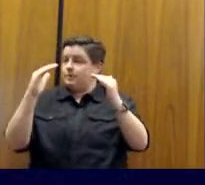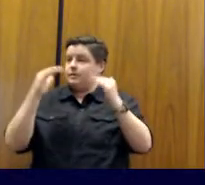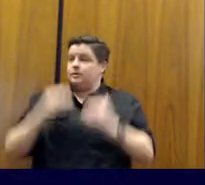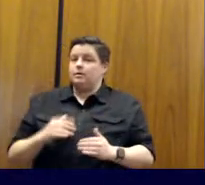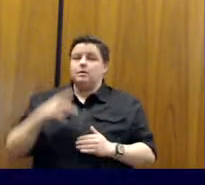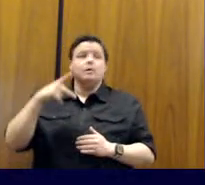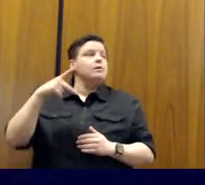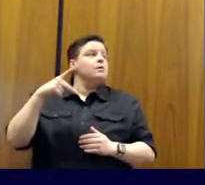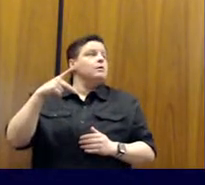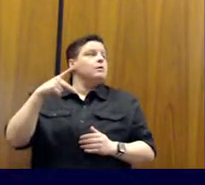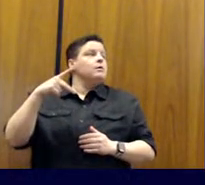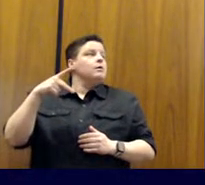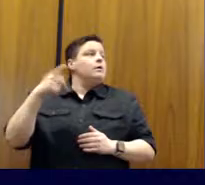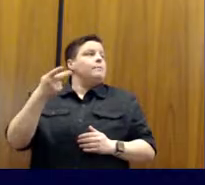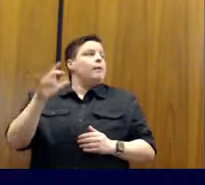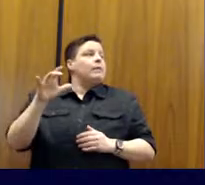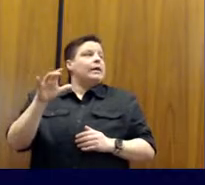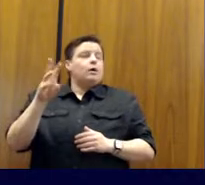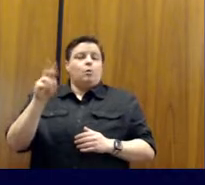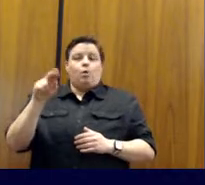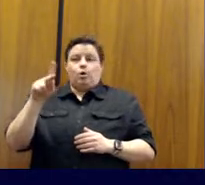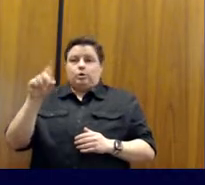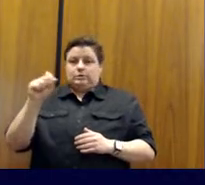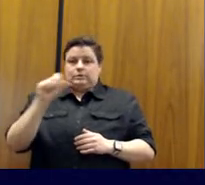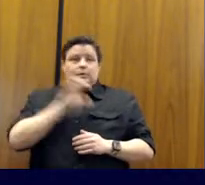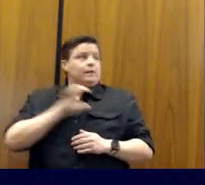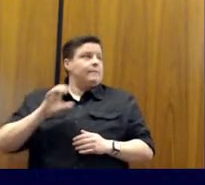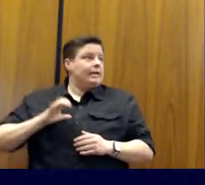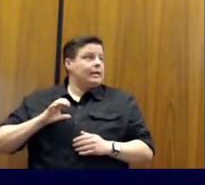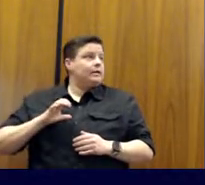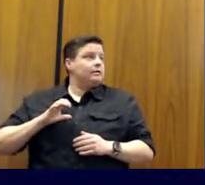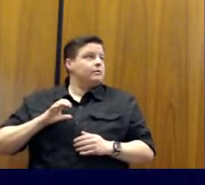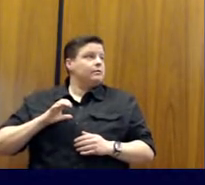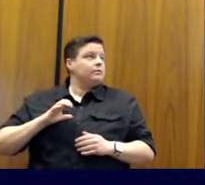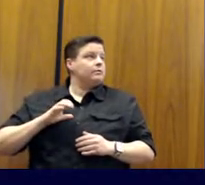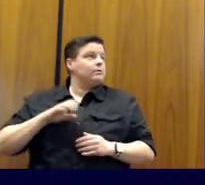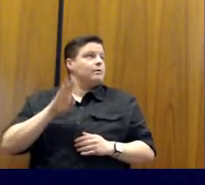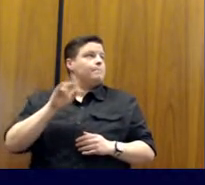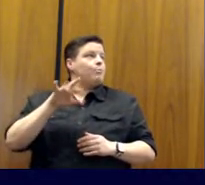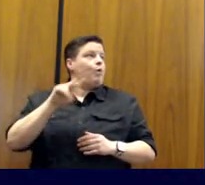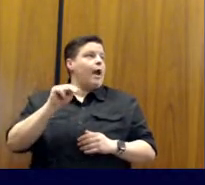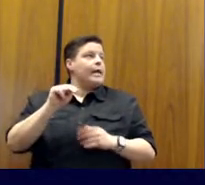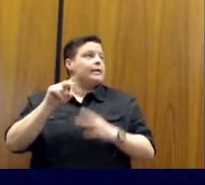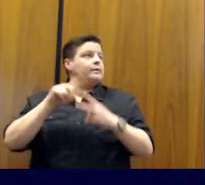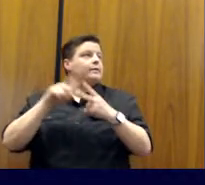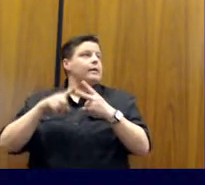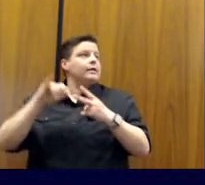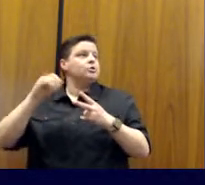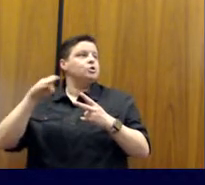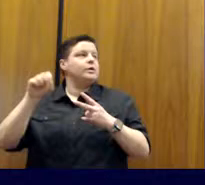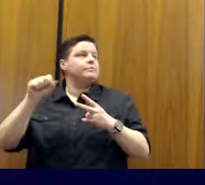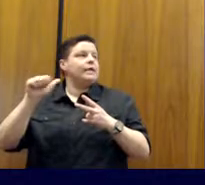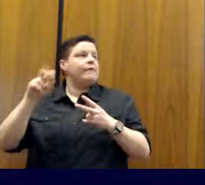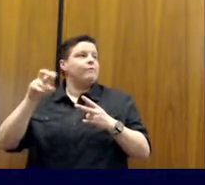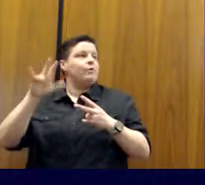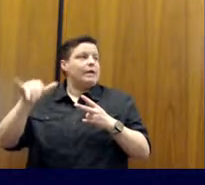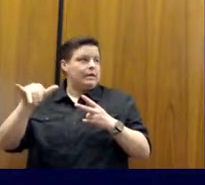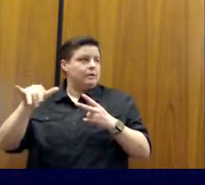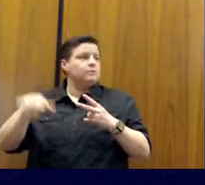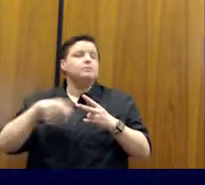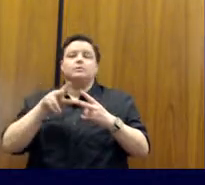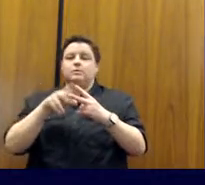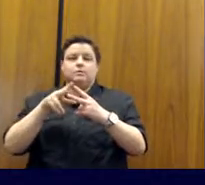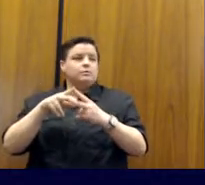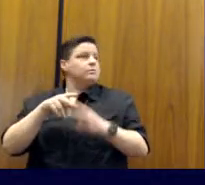Public Works Committee, Brian Flewelling, chairperson, James Avery, vice chairperson.